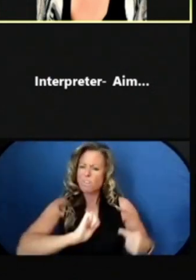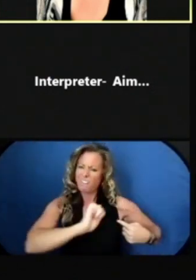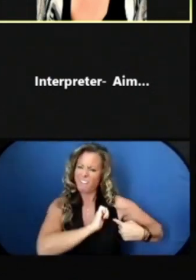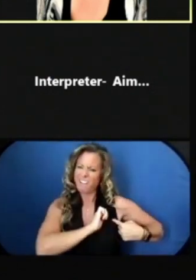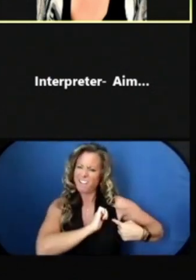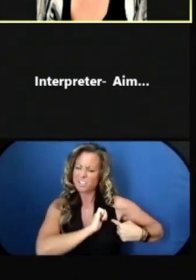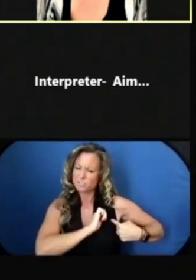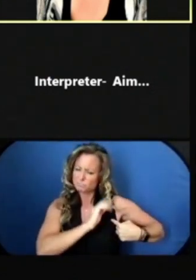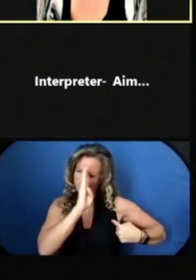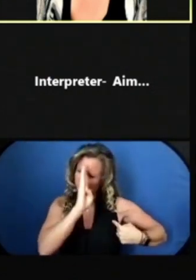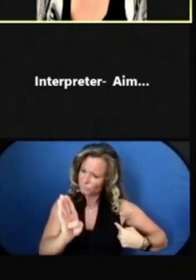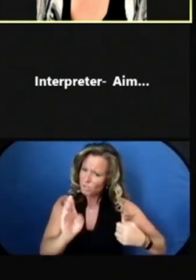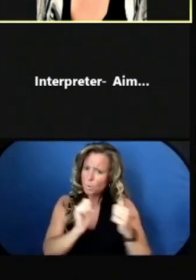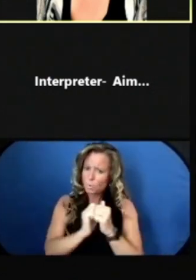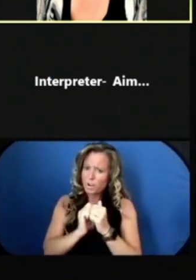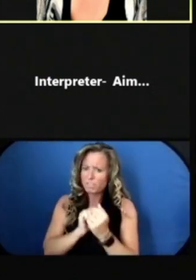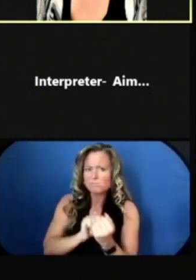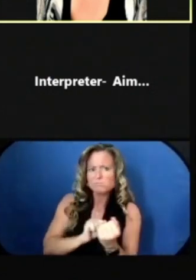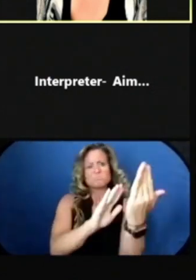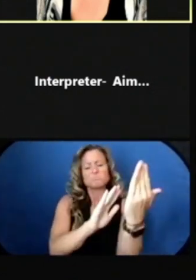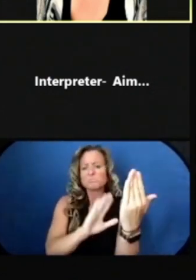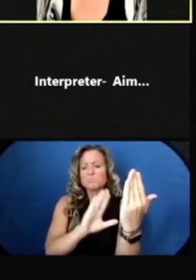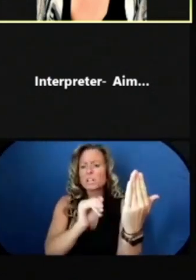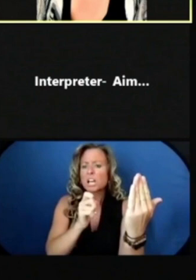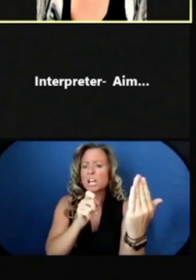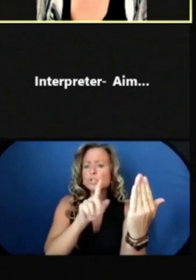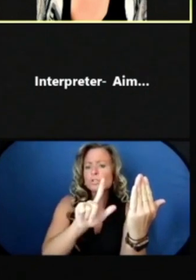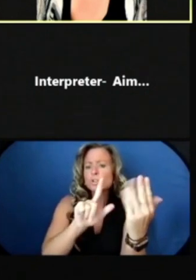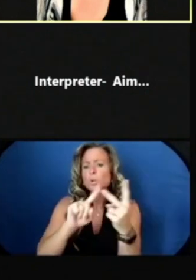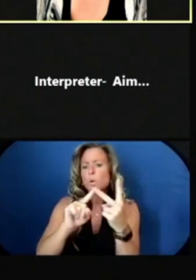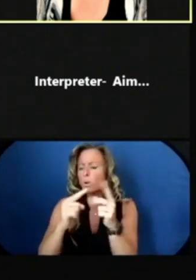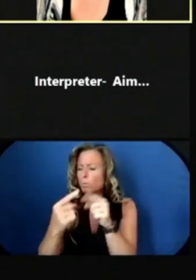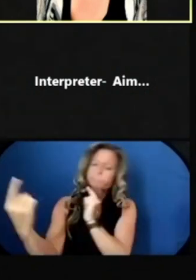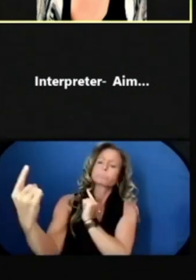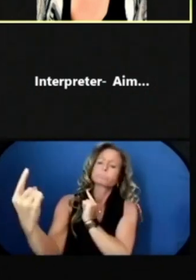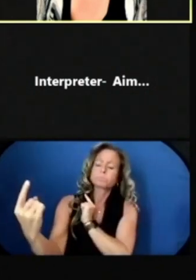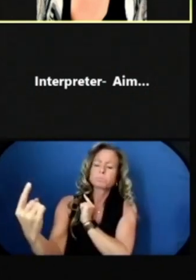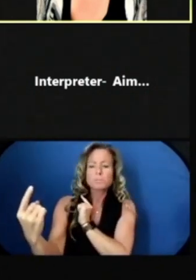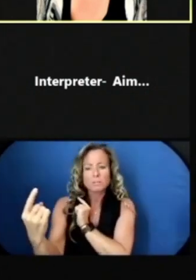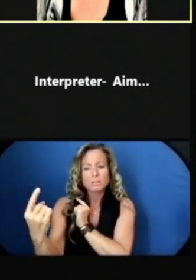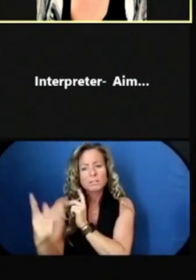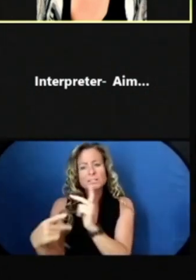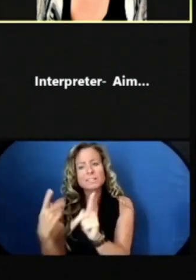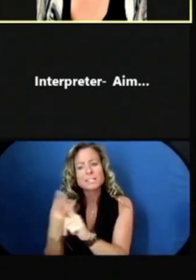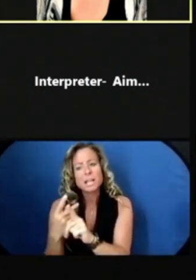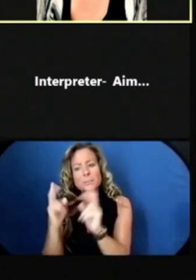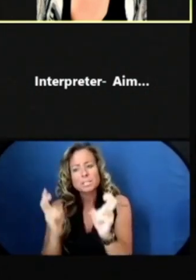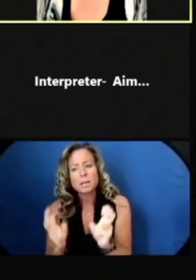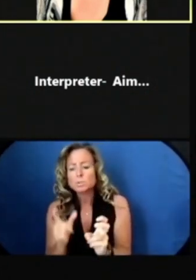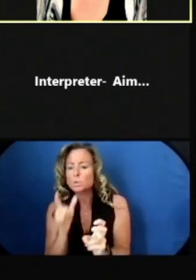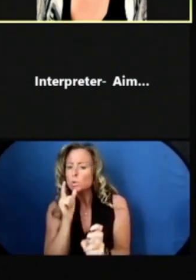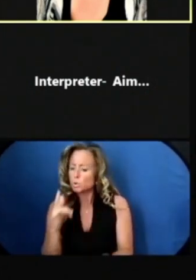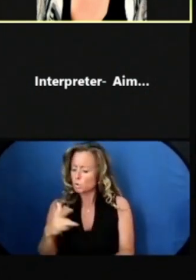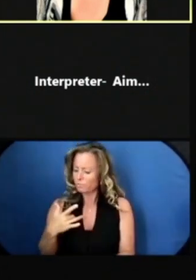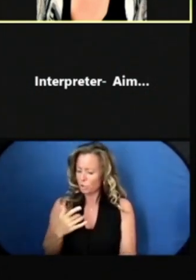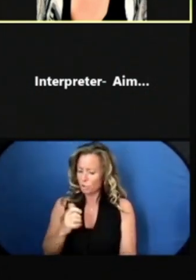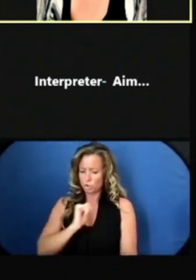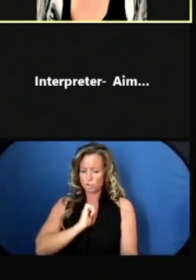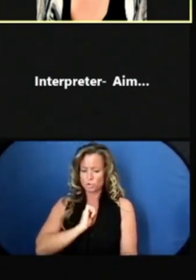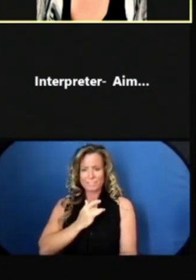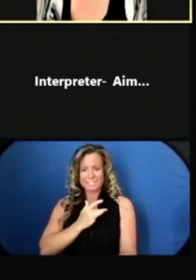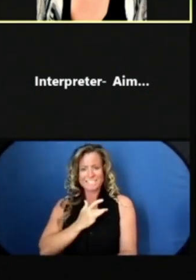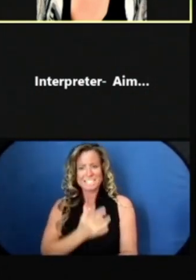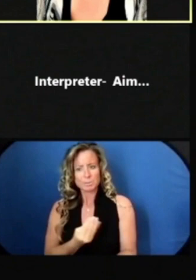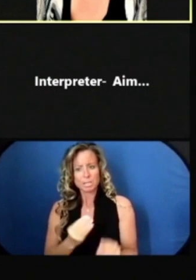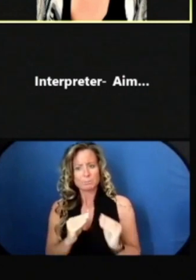attitudes toward controversial or politically polarized topics? Who do you find yourself most